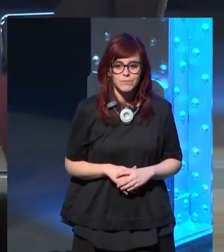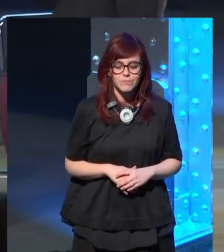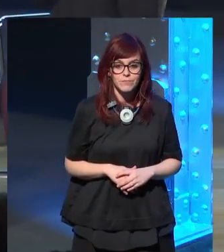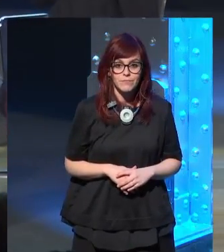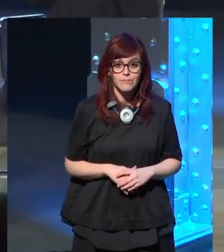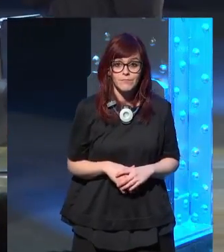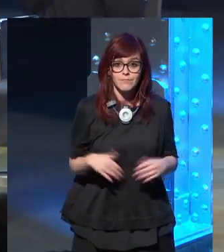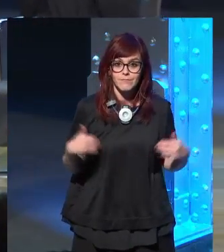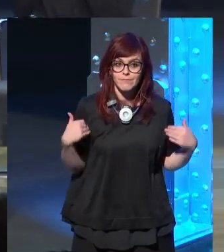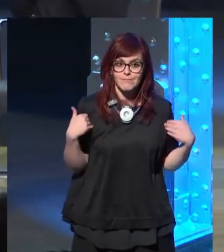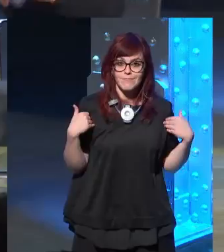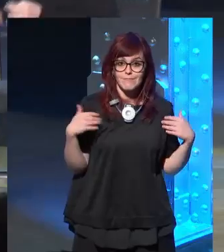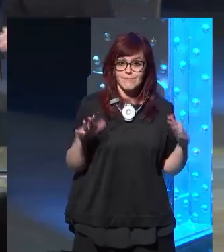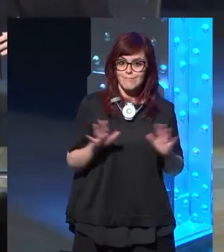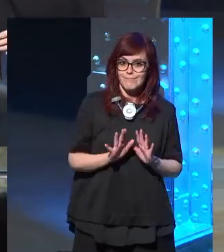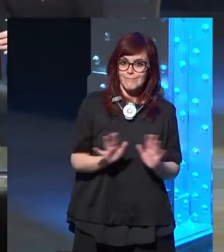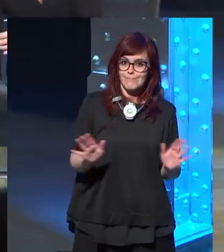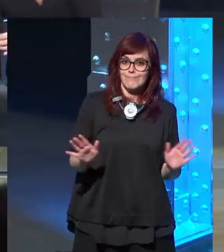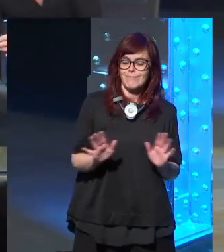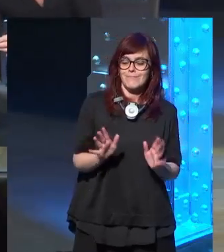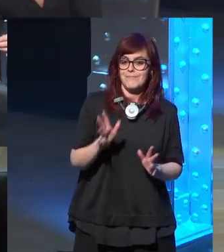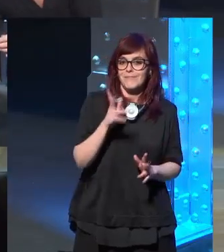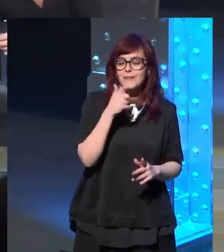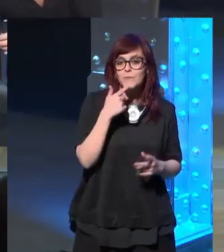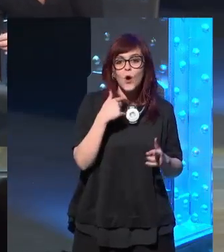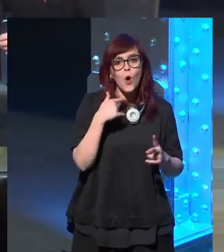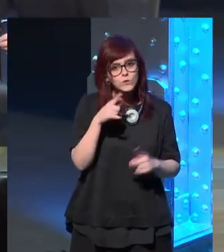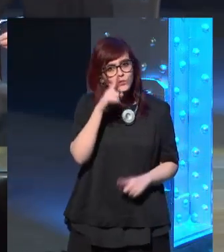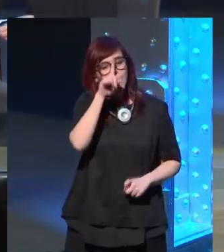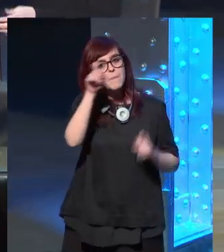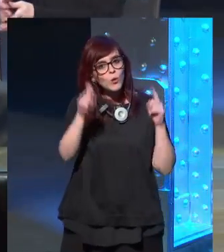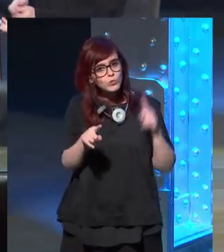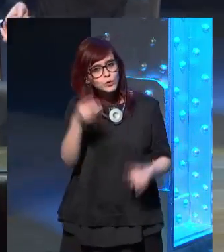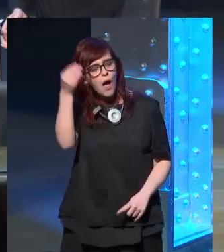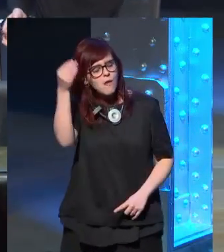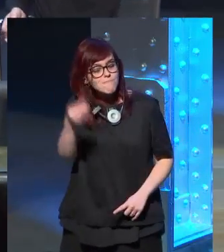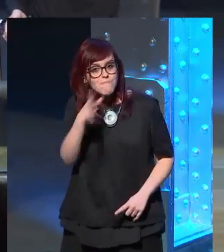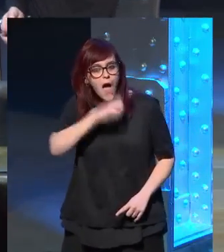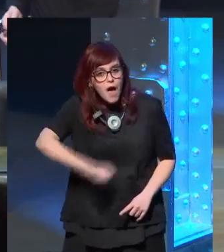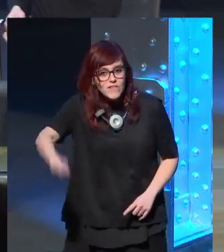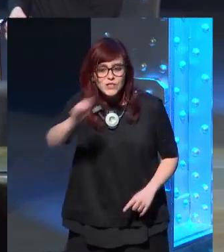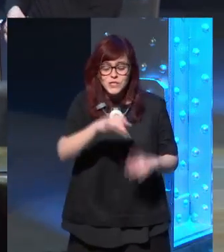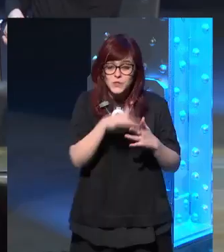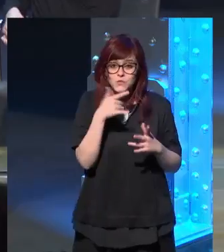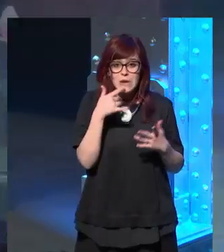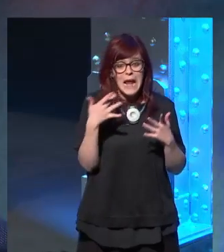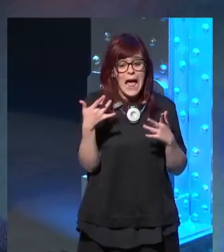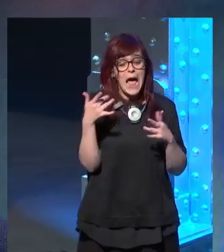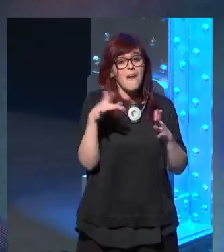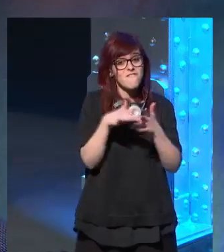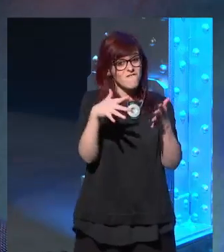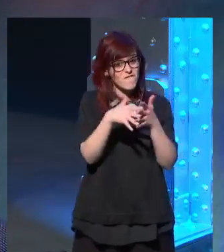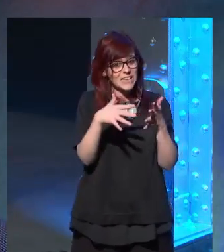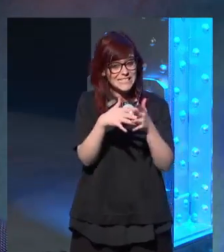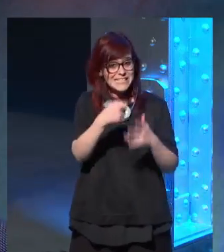No, go ahead. I think there's a similar, it's a great question, and I think there's a similar expression in English with ignorance is